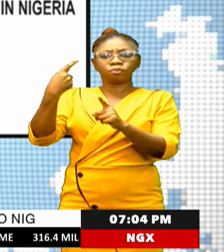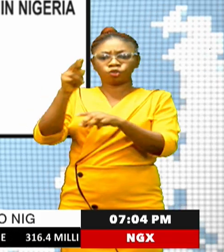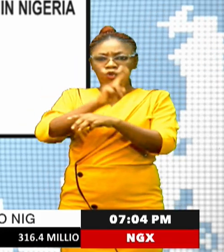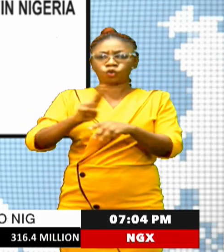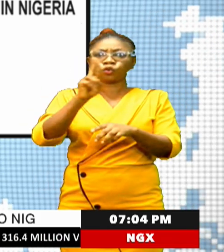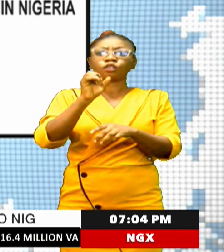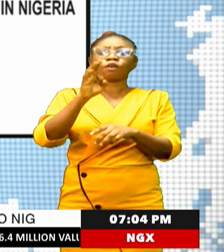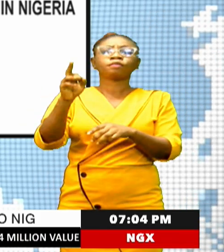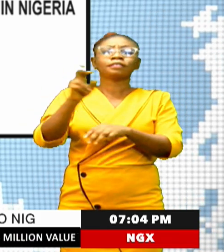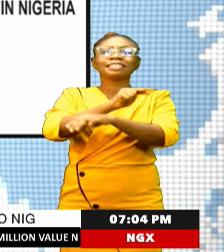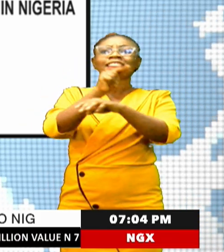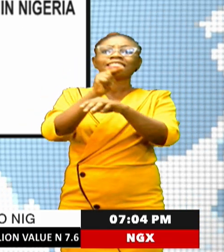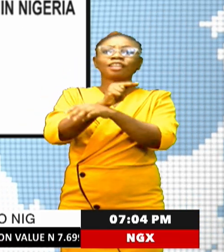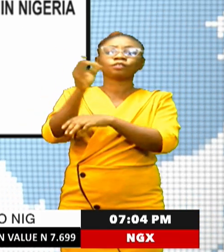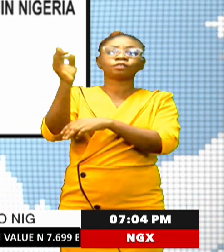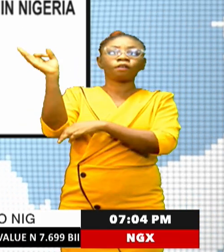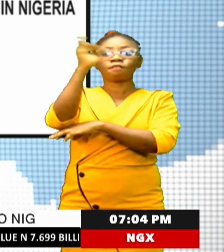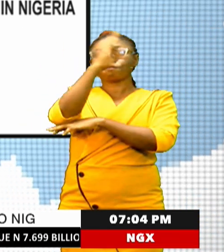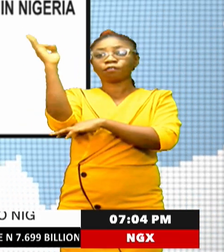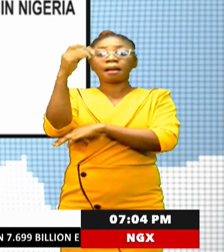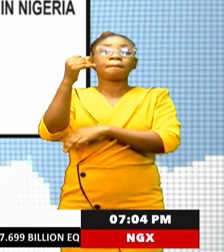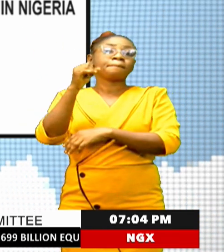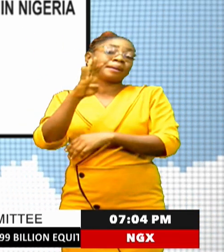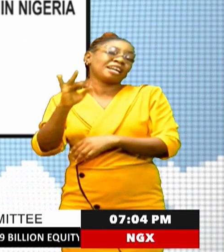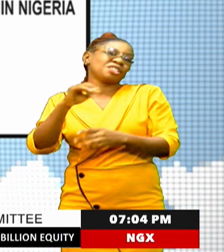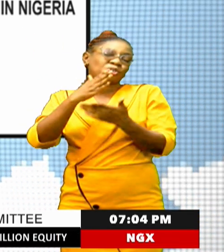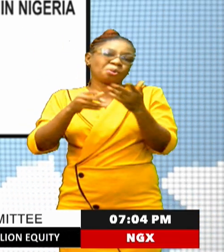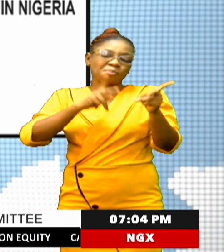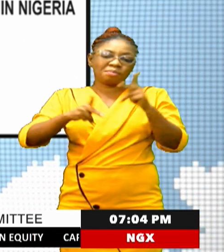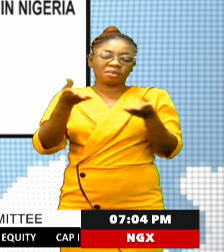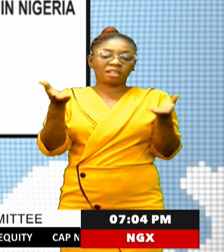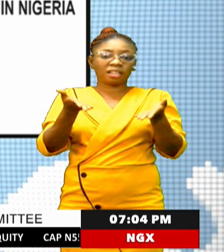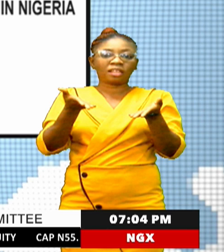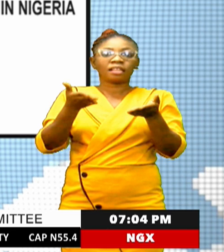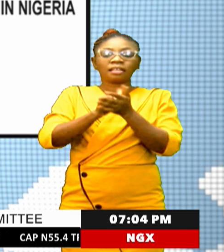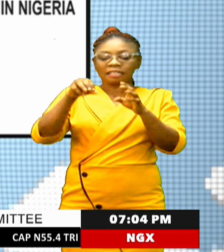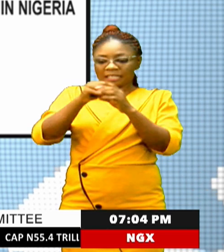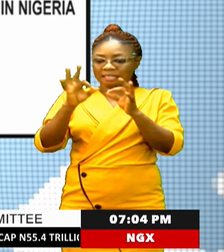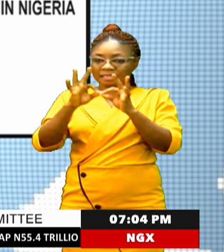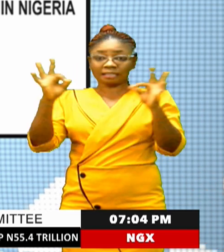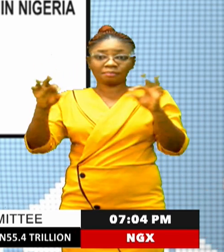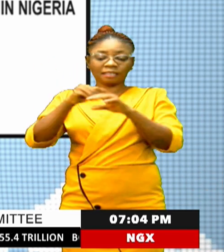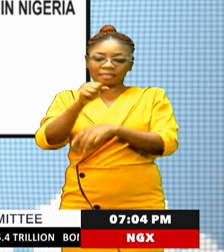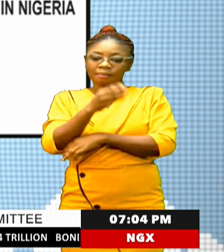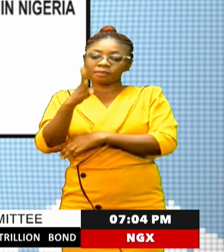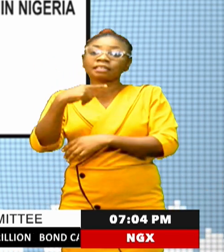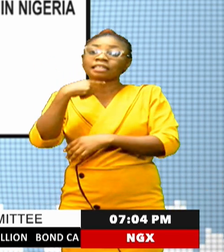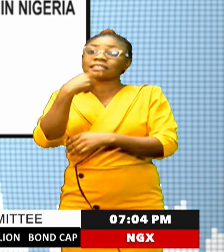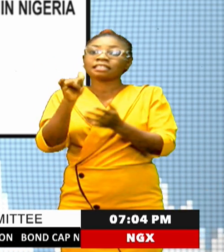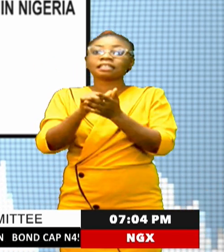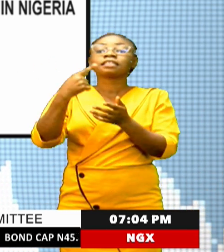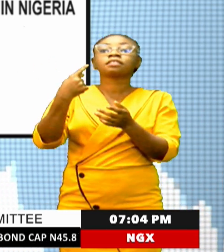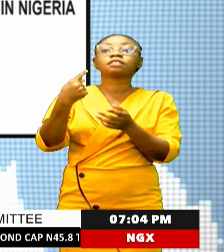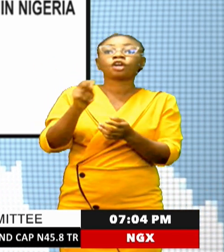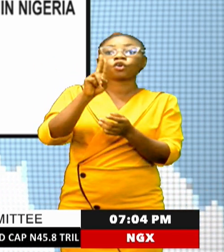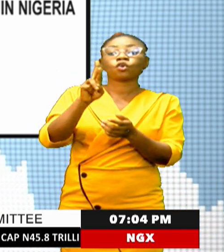some demonstrators in the country. The embassy, in a statement in Abuja, says the government of the Russian Federation, as